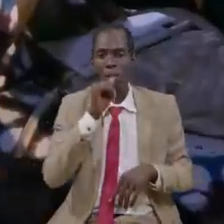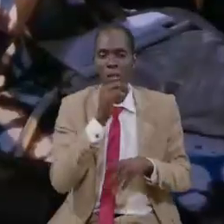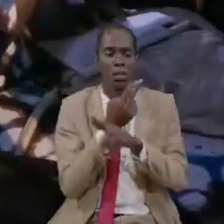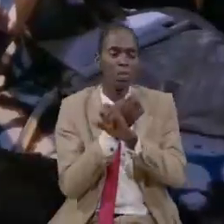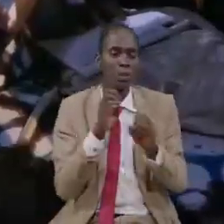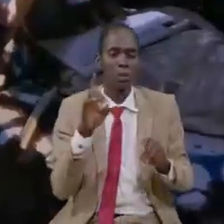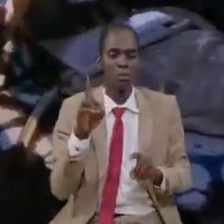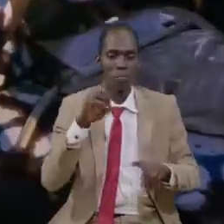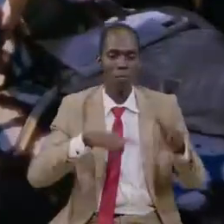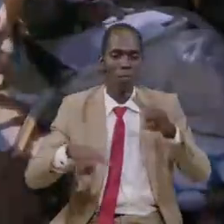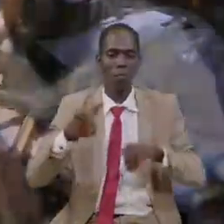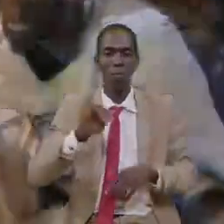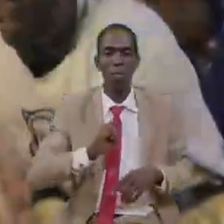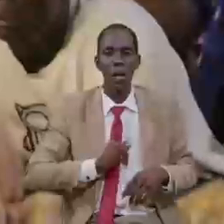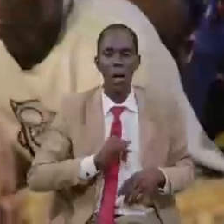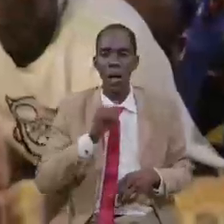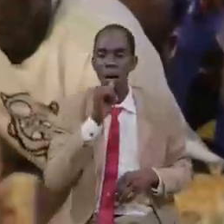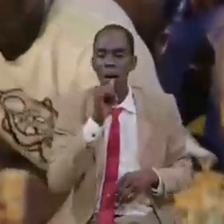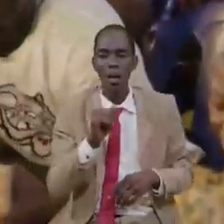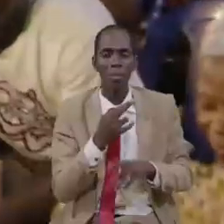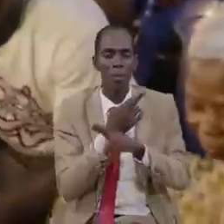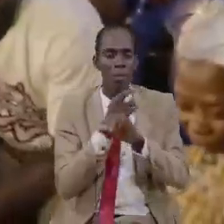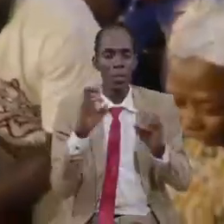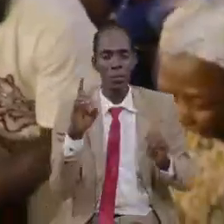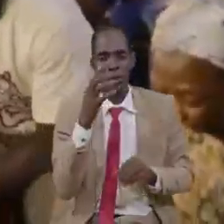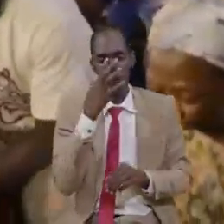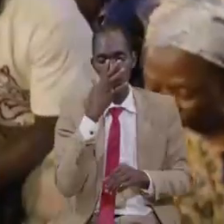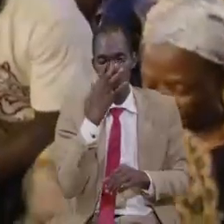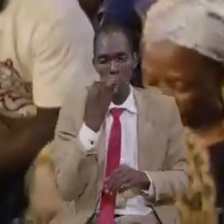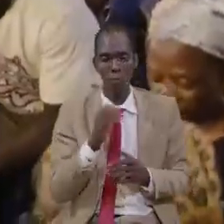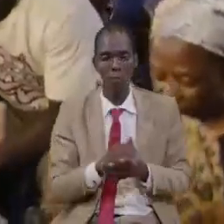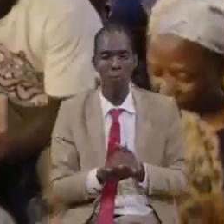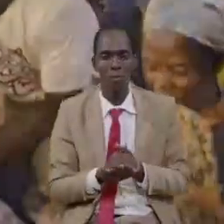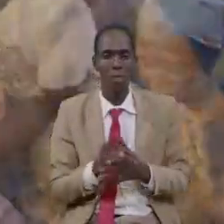am redeemed. Redeemed from slavery.